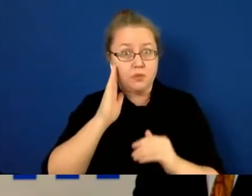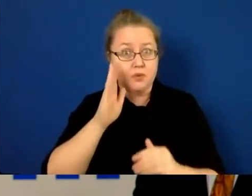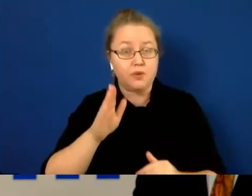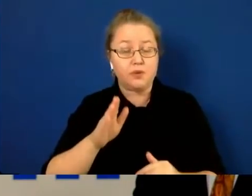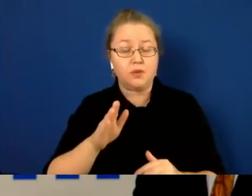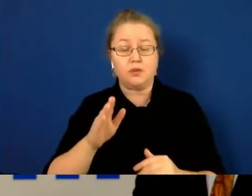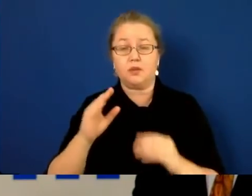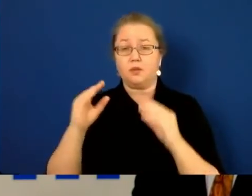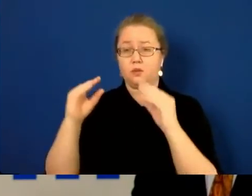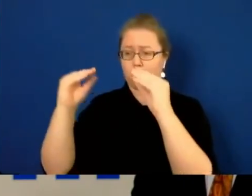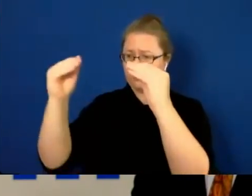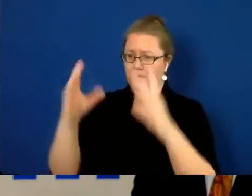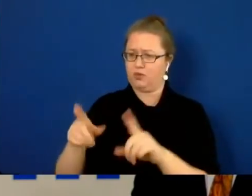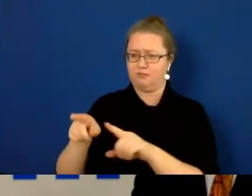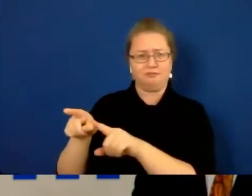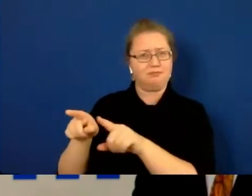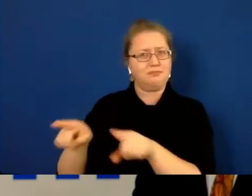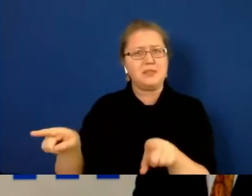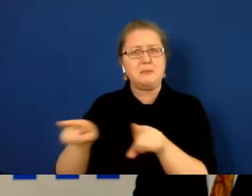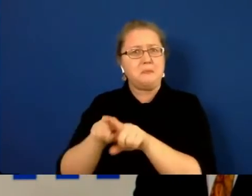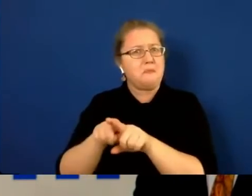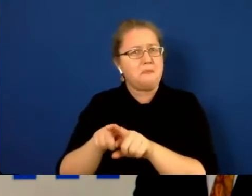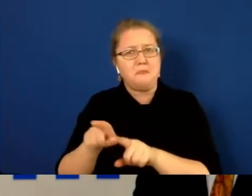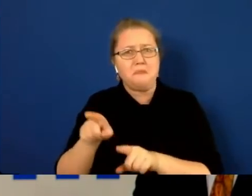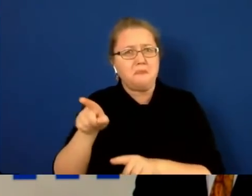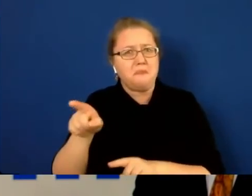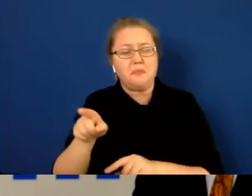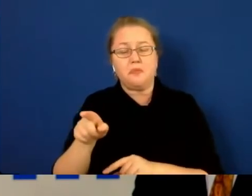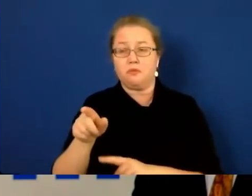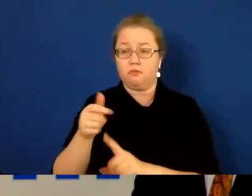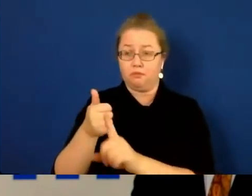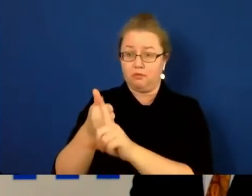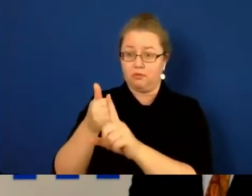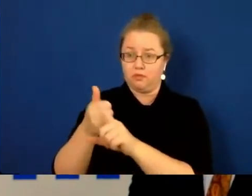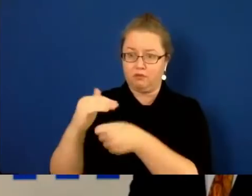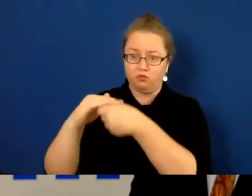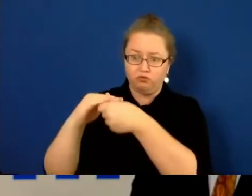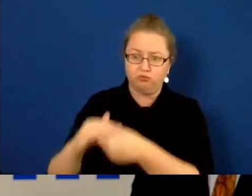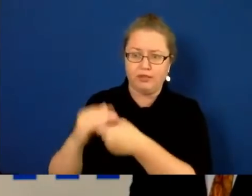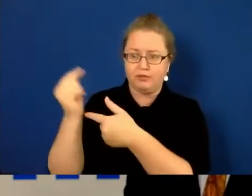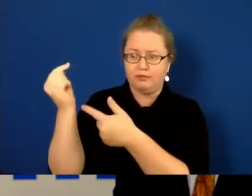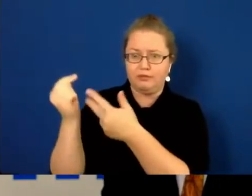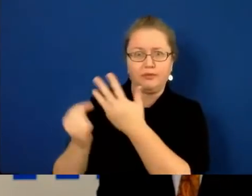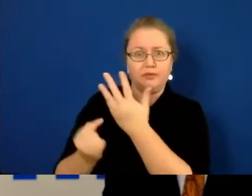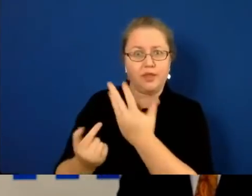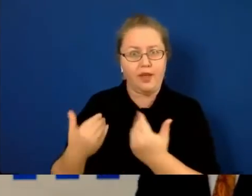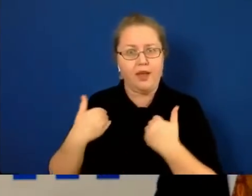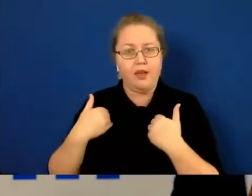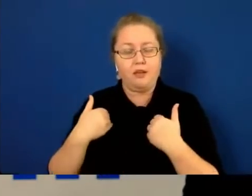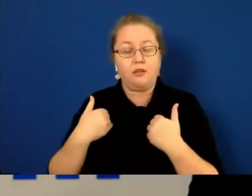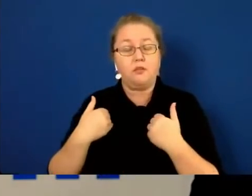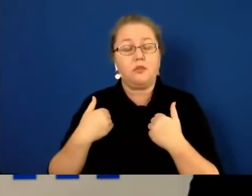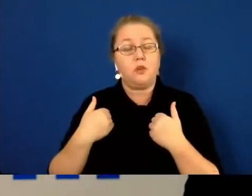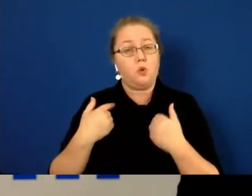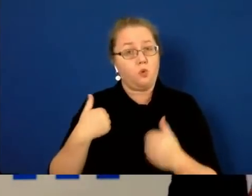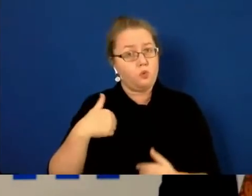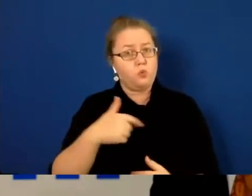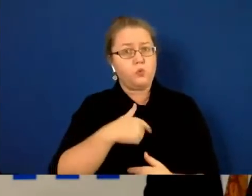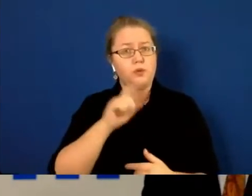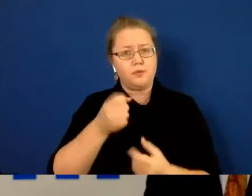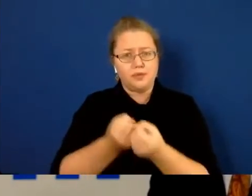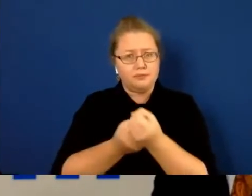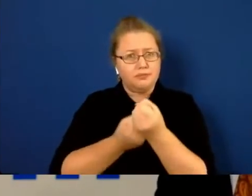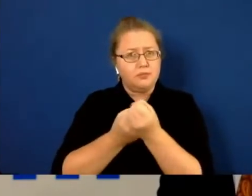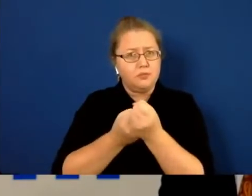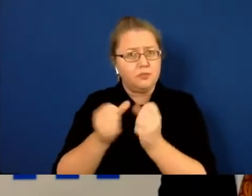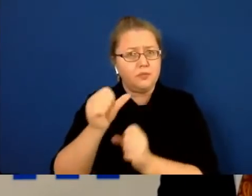the challenges that we're facing together around this virus. And we've seen it in healthcare workers. I see it in my colleagues. I see